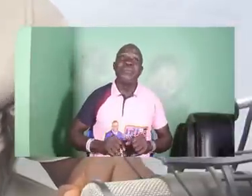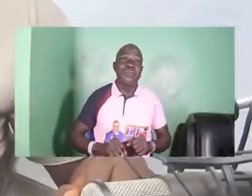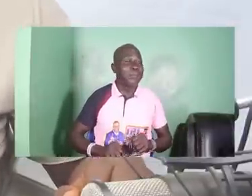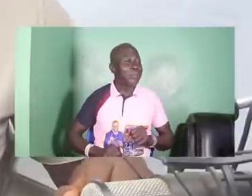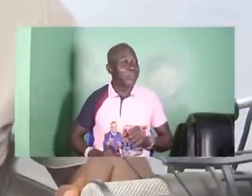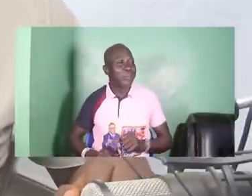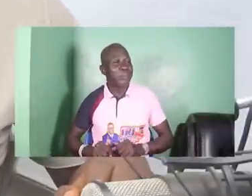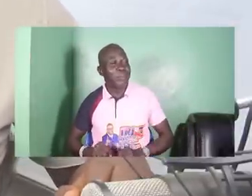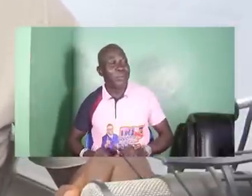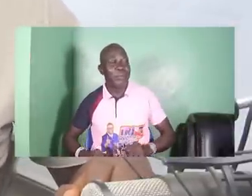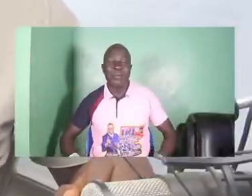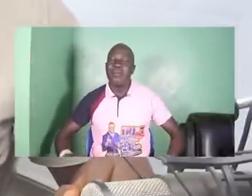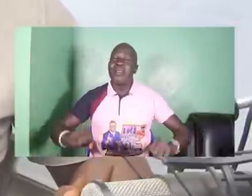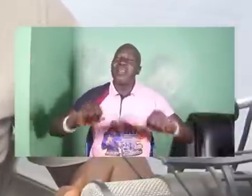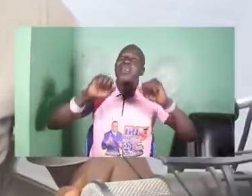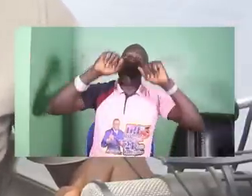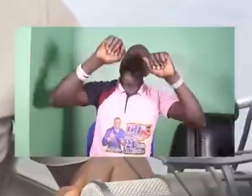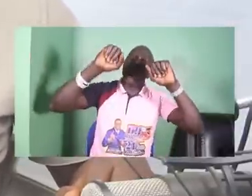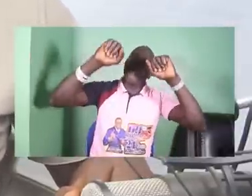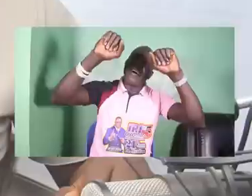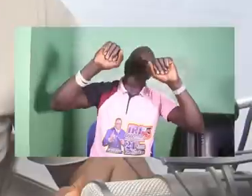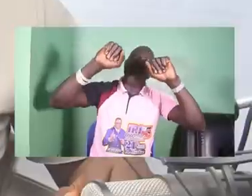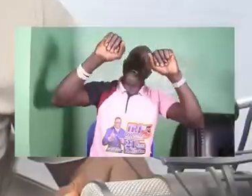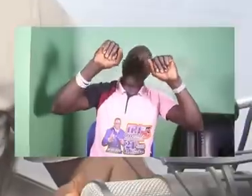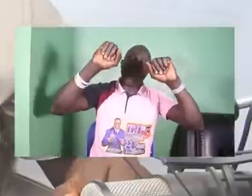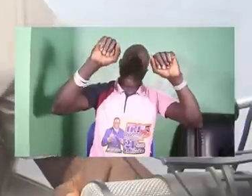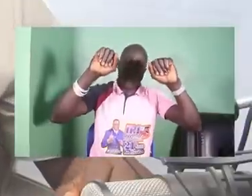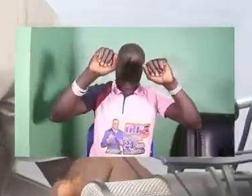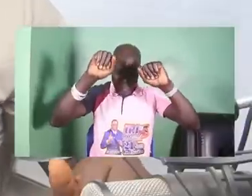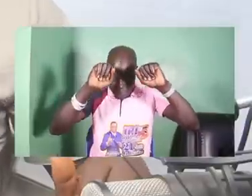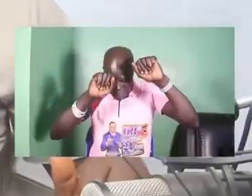kini ma bi sore re oba ogo